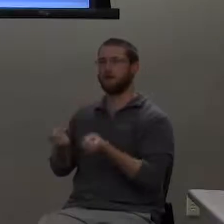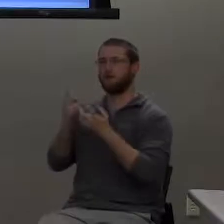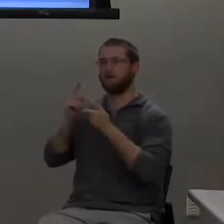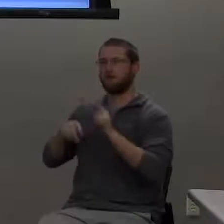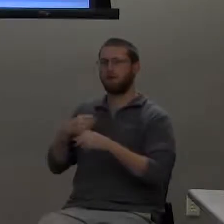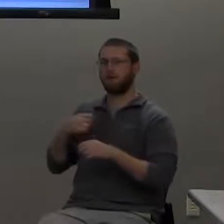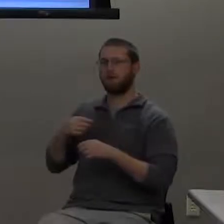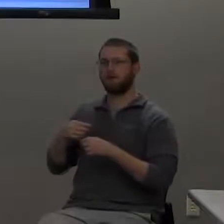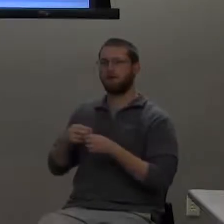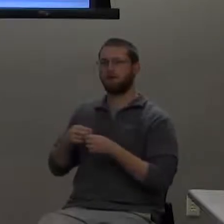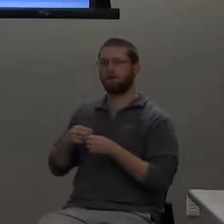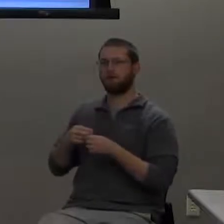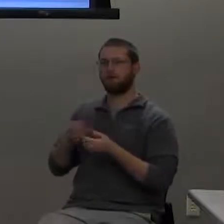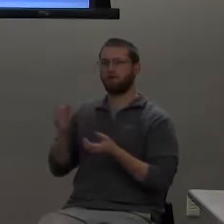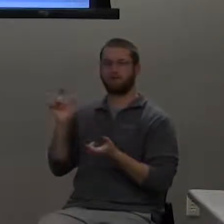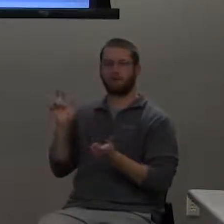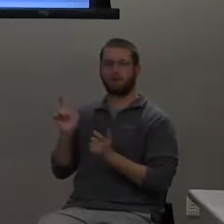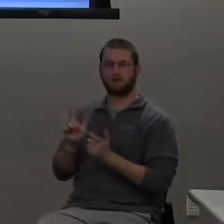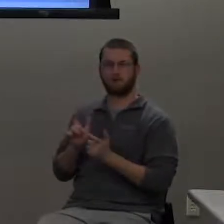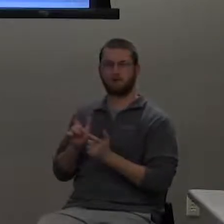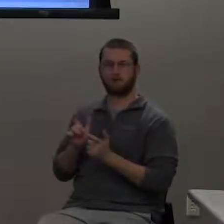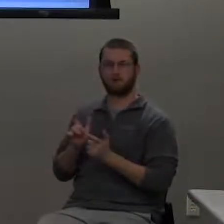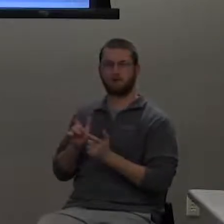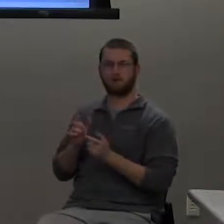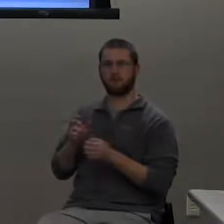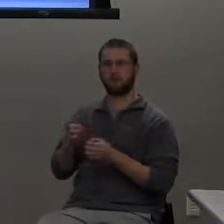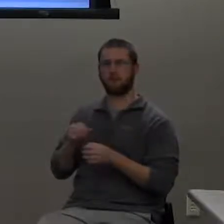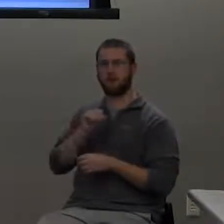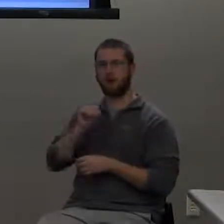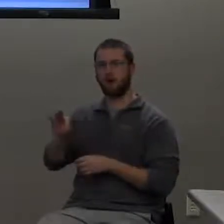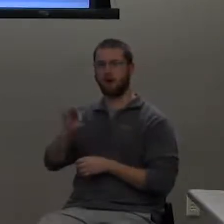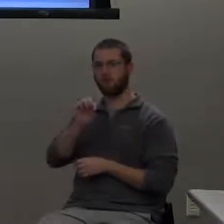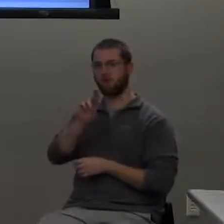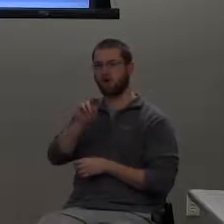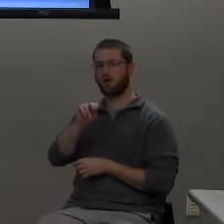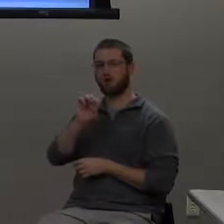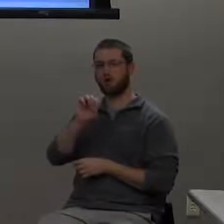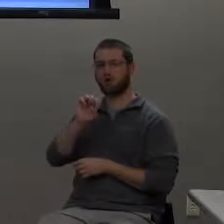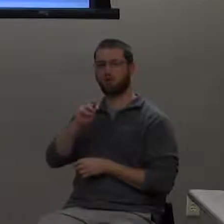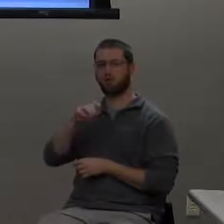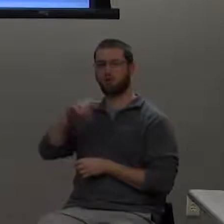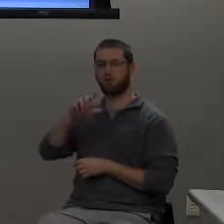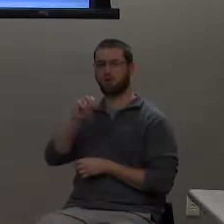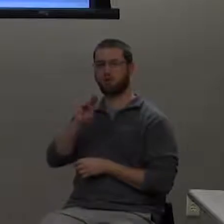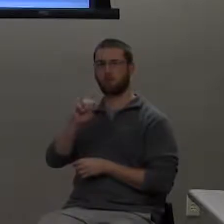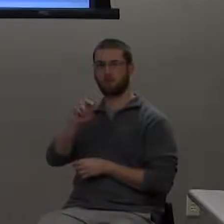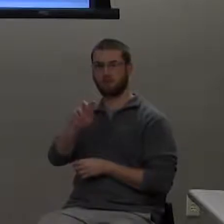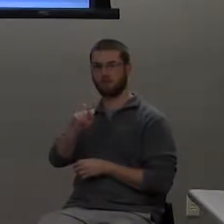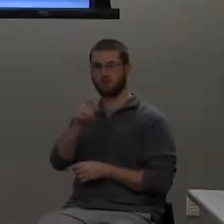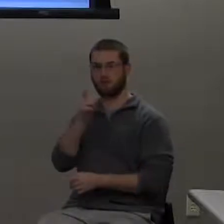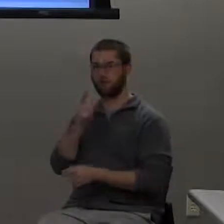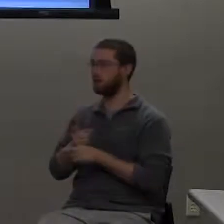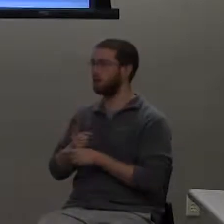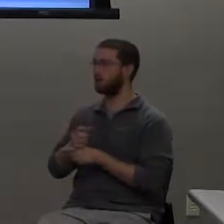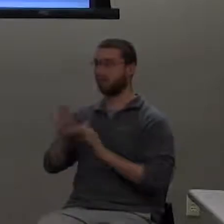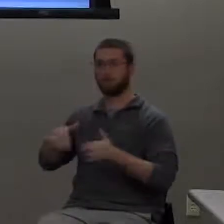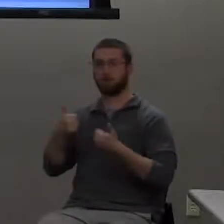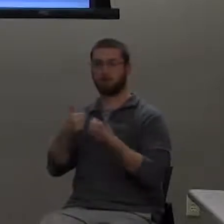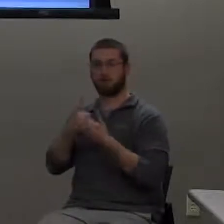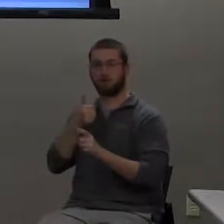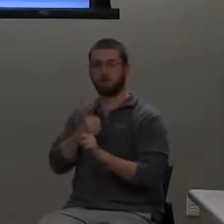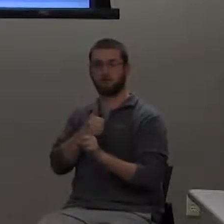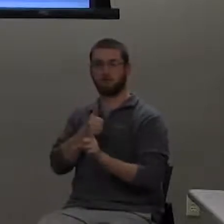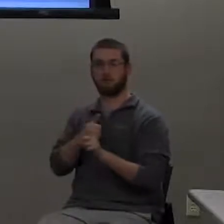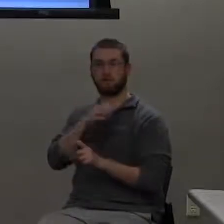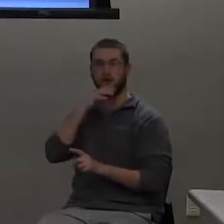have rolled off the unemployment that yes. are no longer counted? Yes. The challenge is, did they roll off because they aged